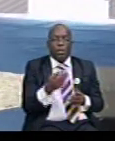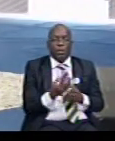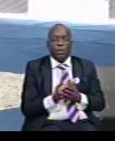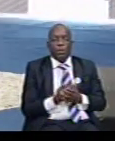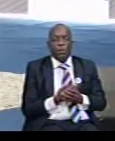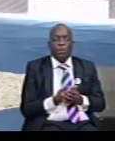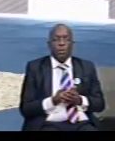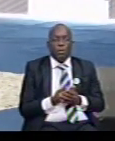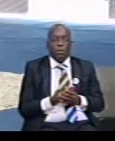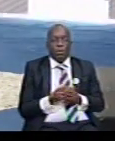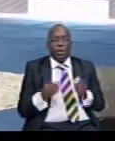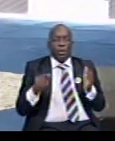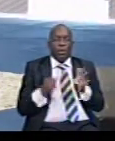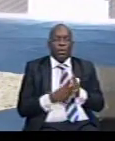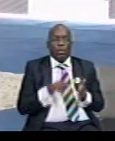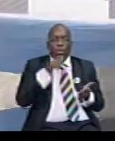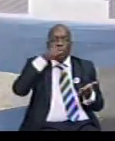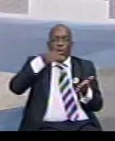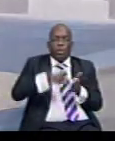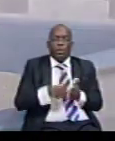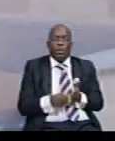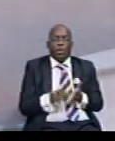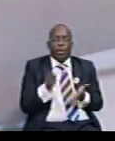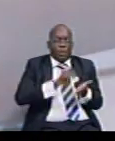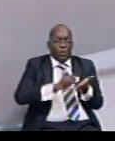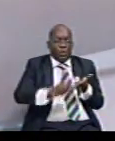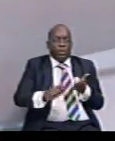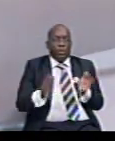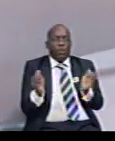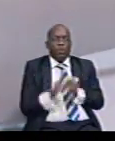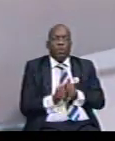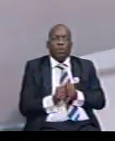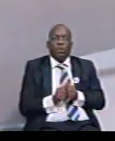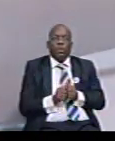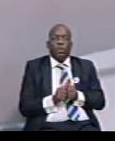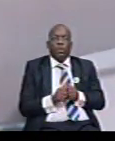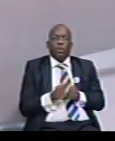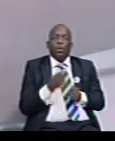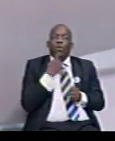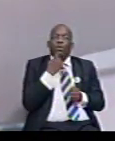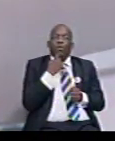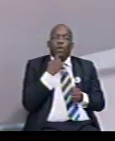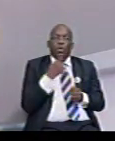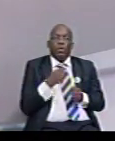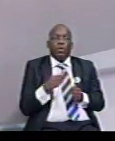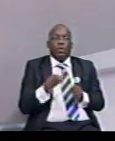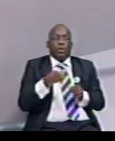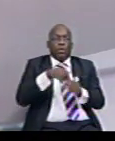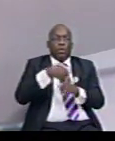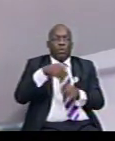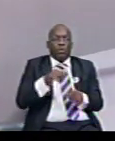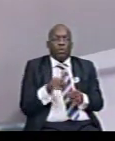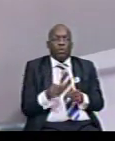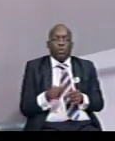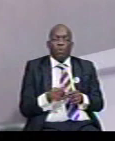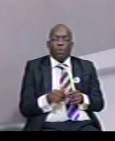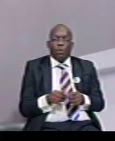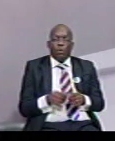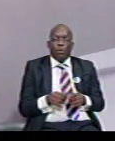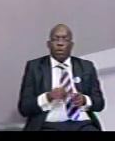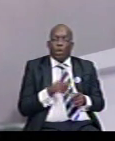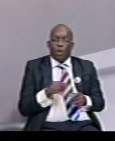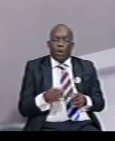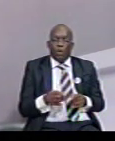this letter, written with red ink, was written to him. And when he got that